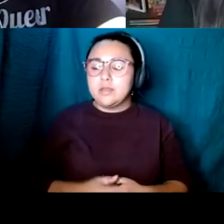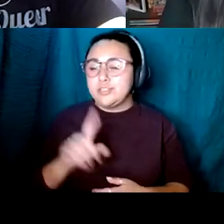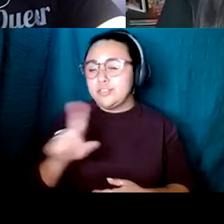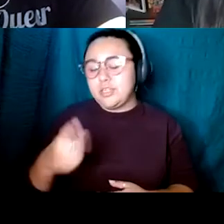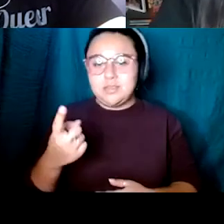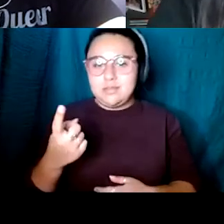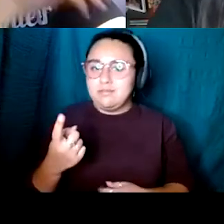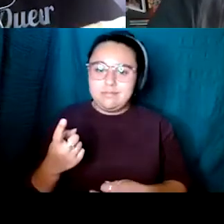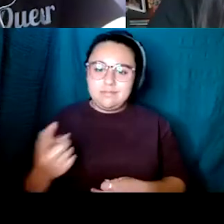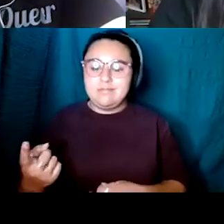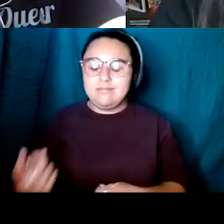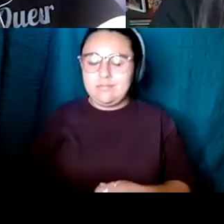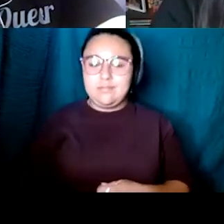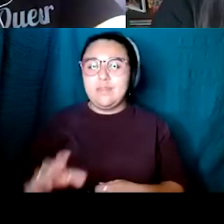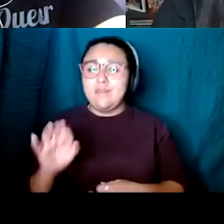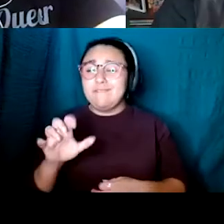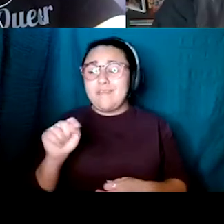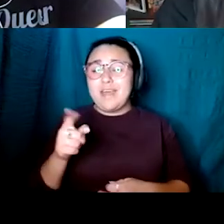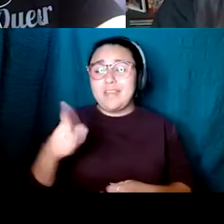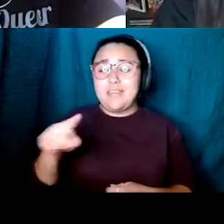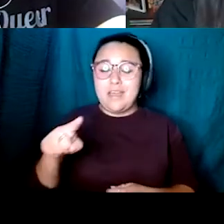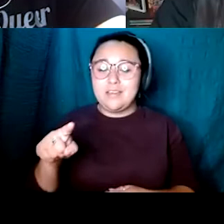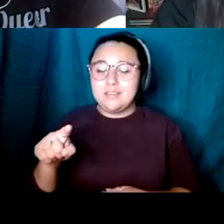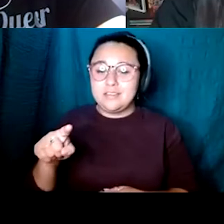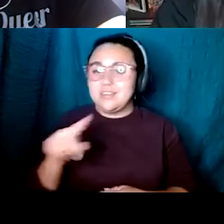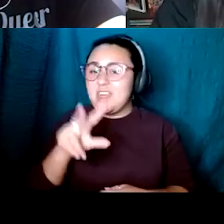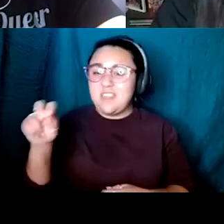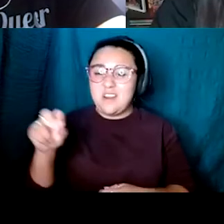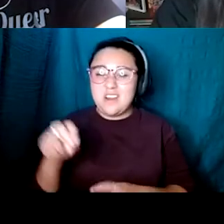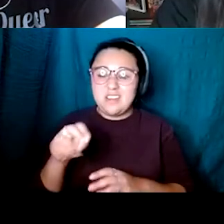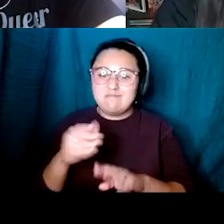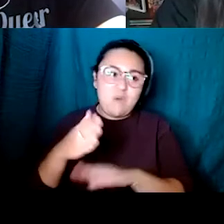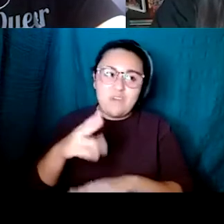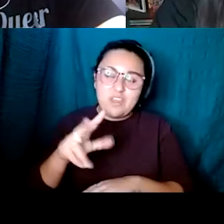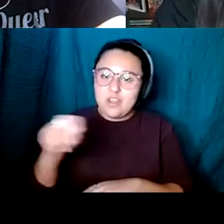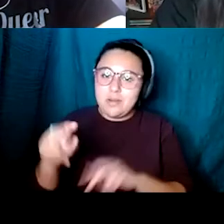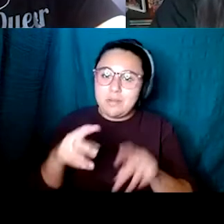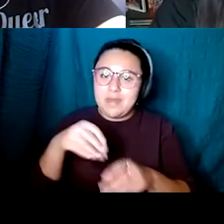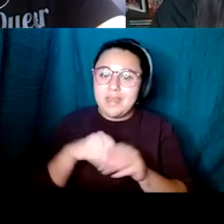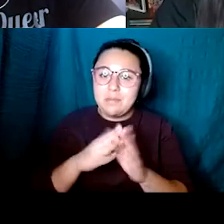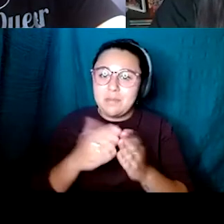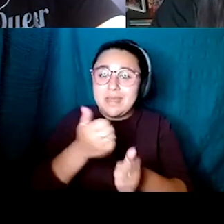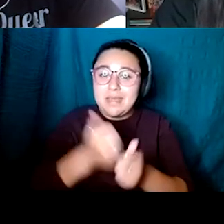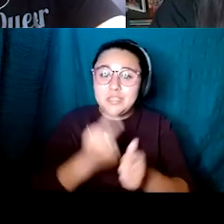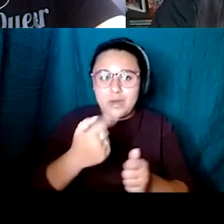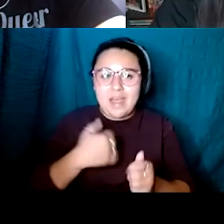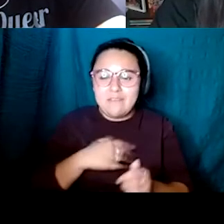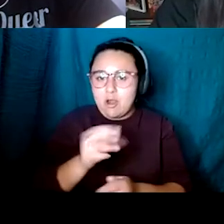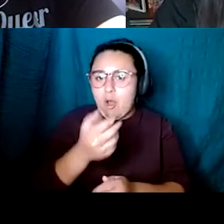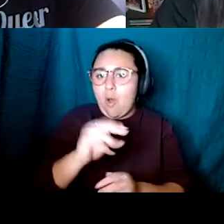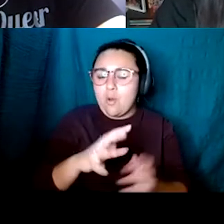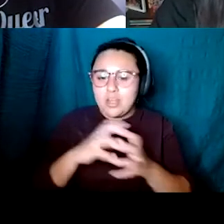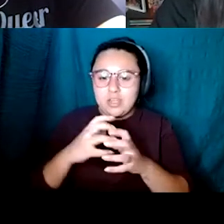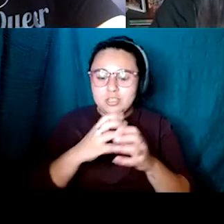Just the fact that there are, you know, 30 plus people in this book and each one of them has their own intersectionalities and they bring it